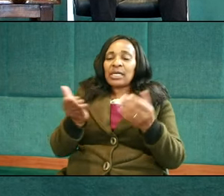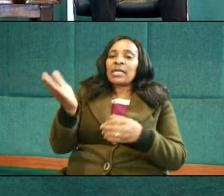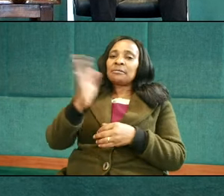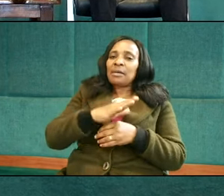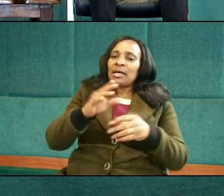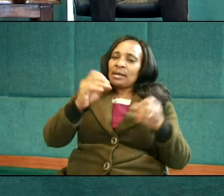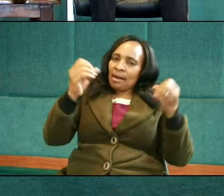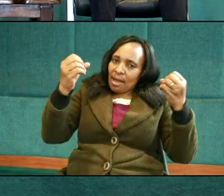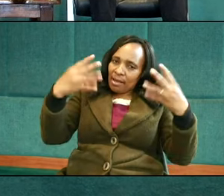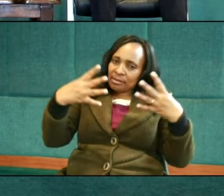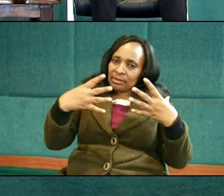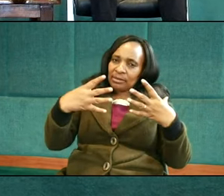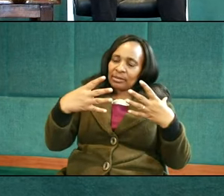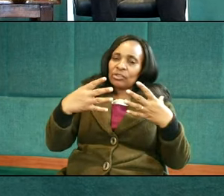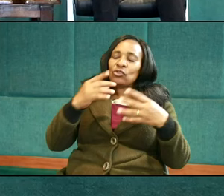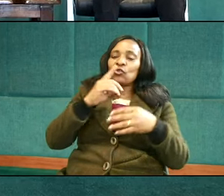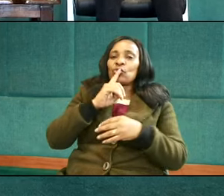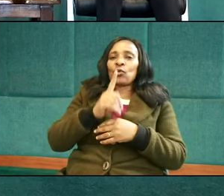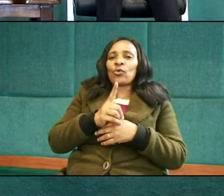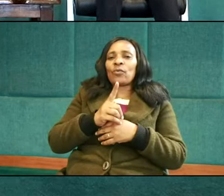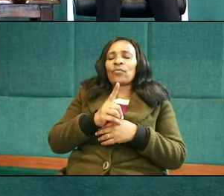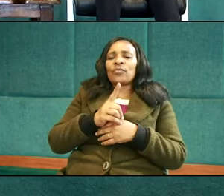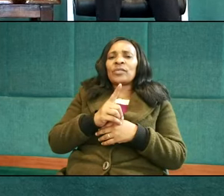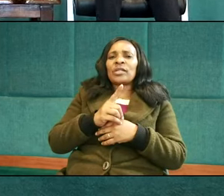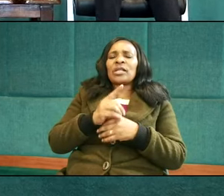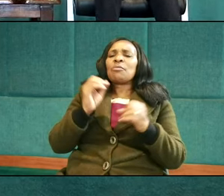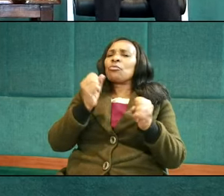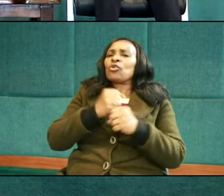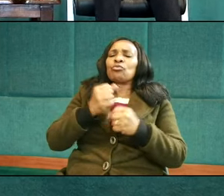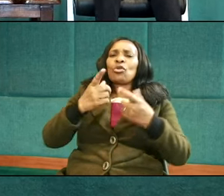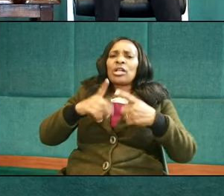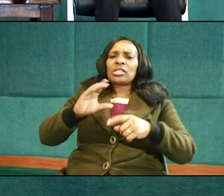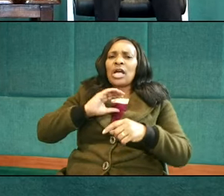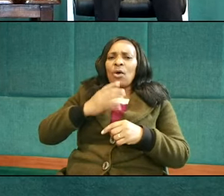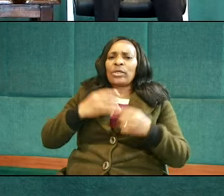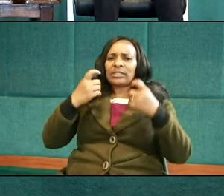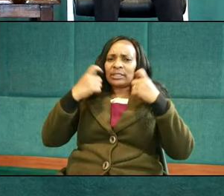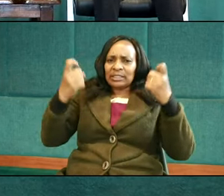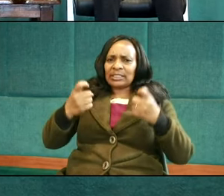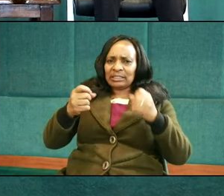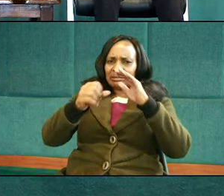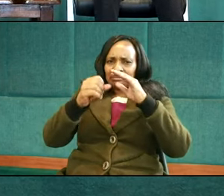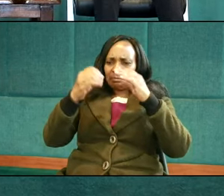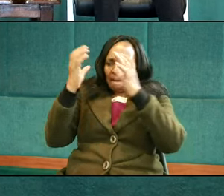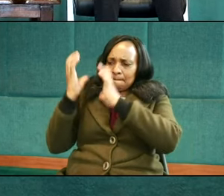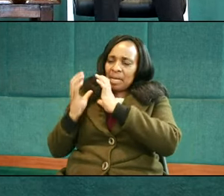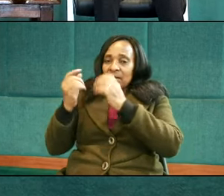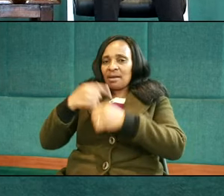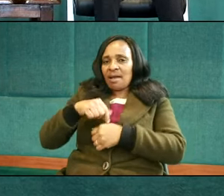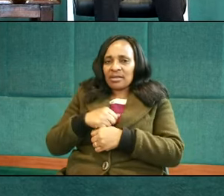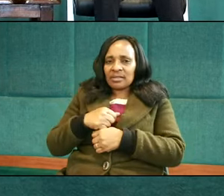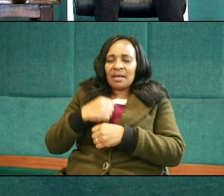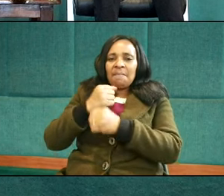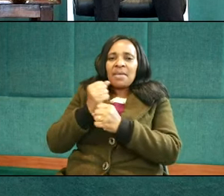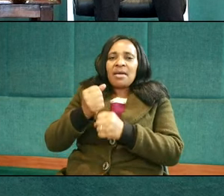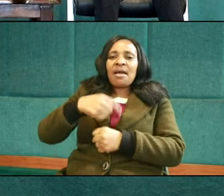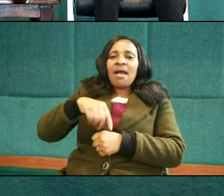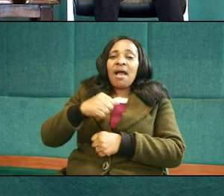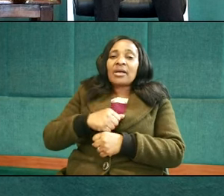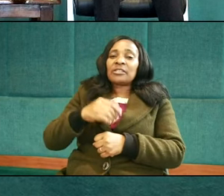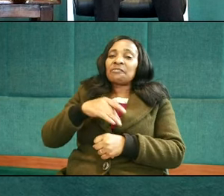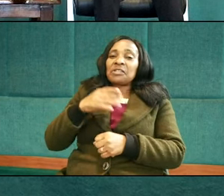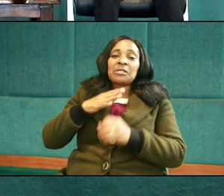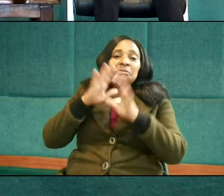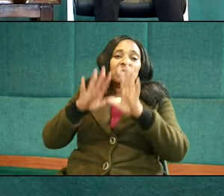his light. And therefore, we should not let our sin burden us. We should not let our sin make us feel like we're not